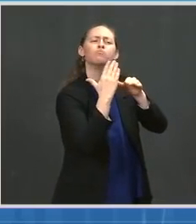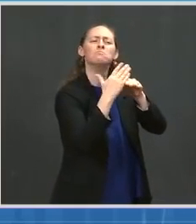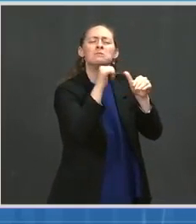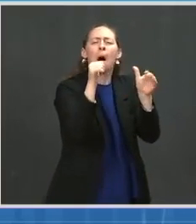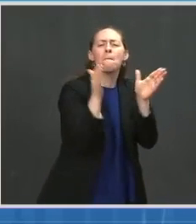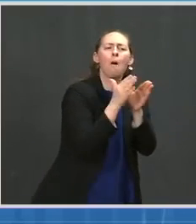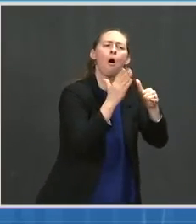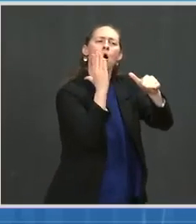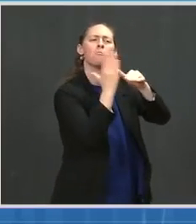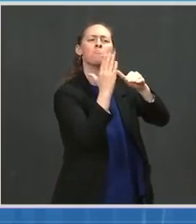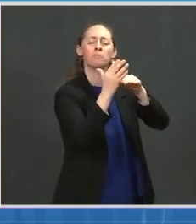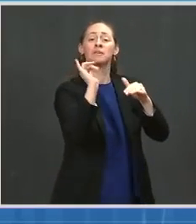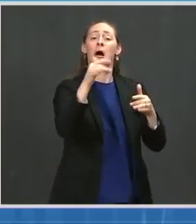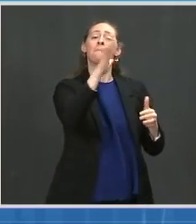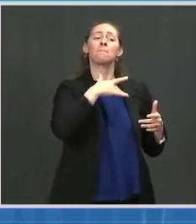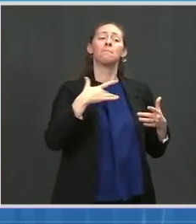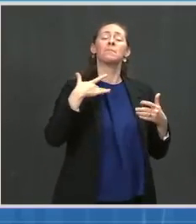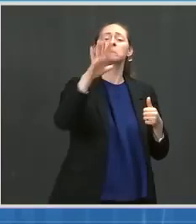vaccines each and every week.